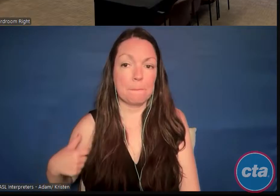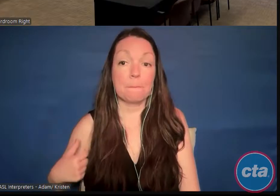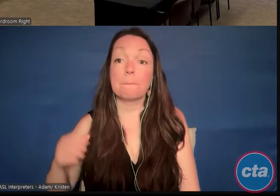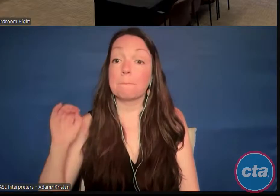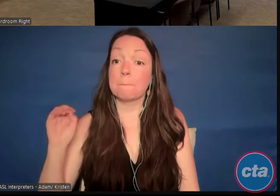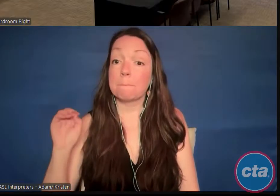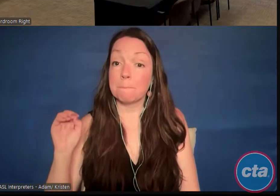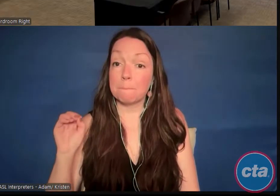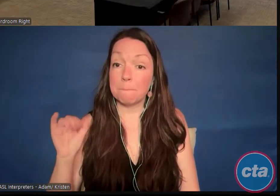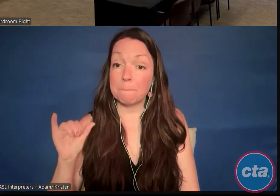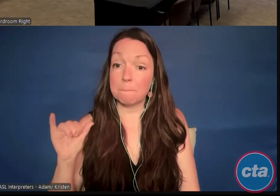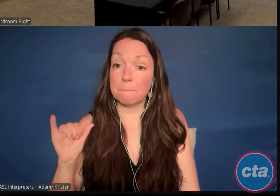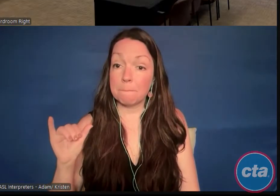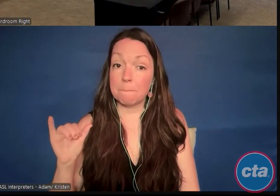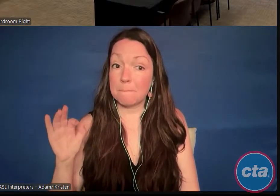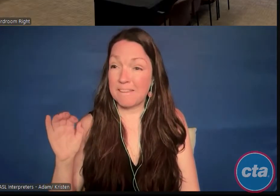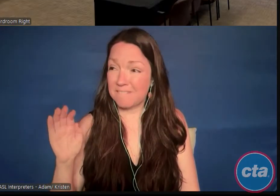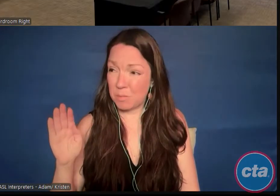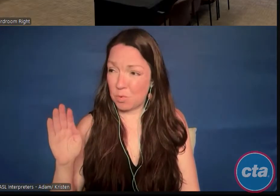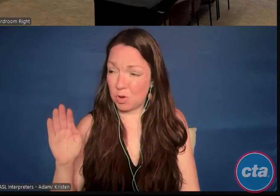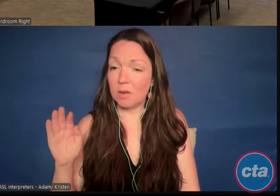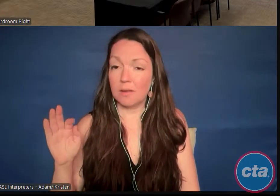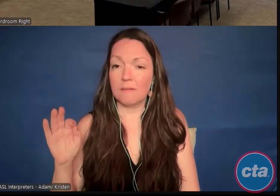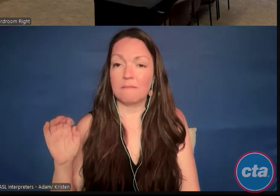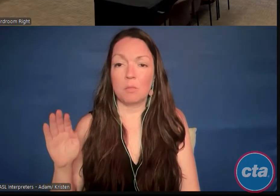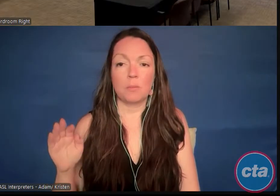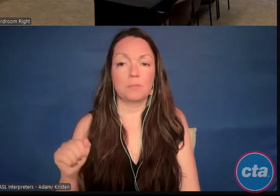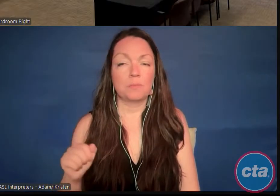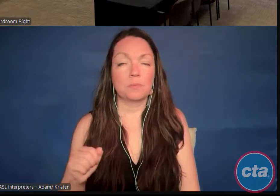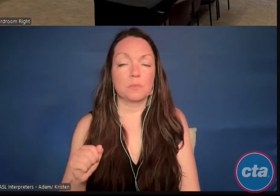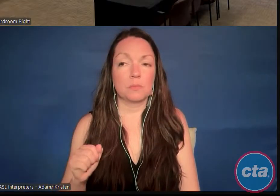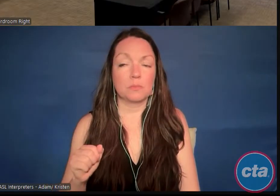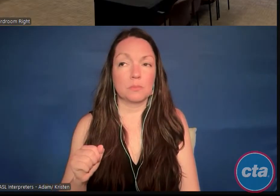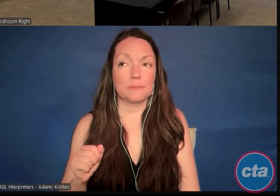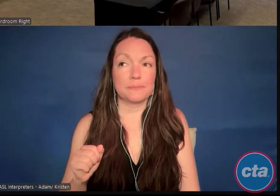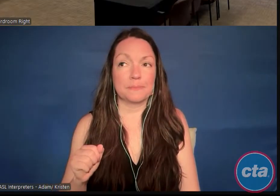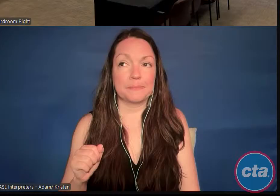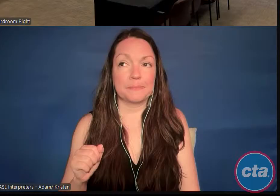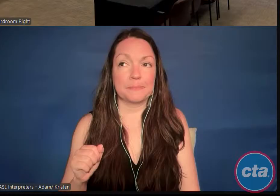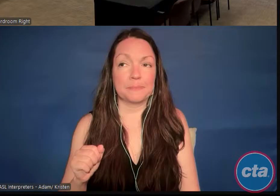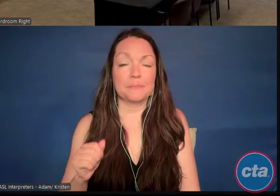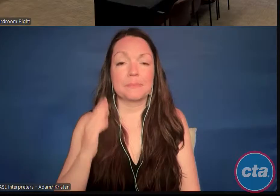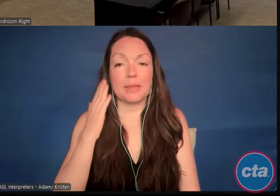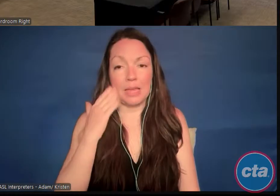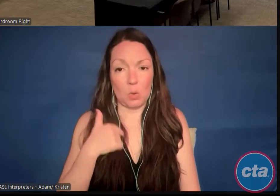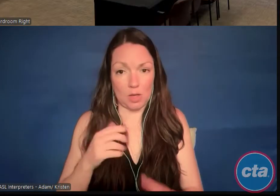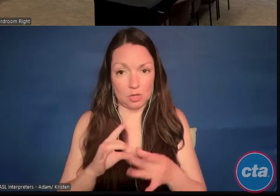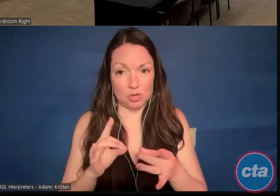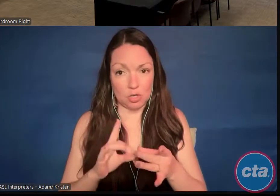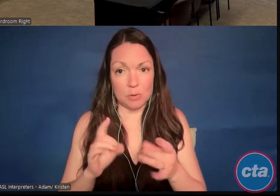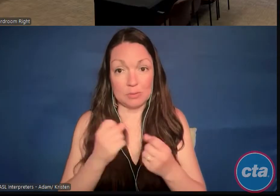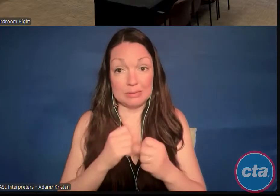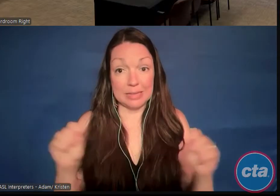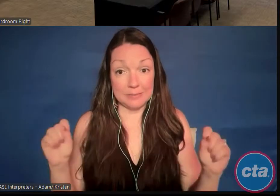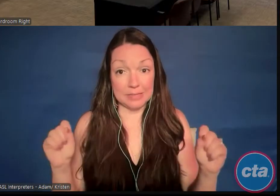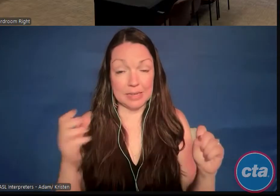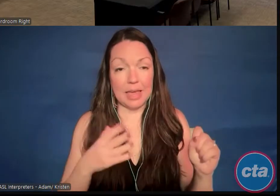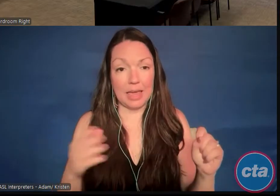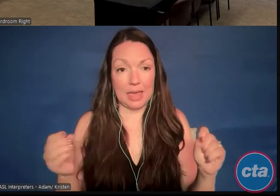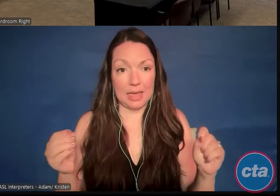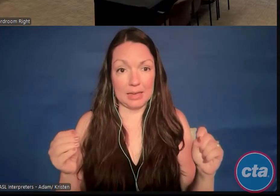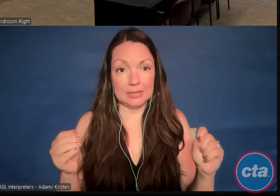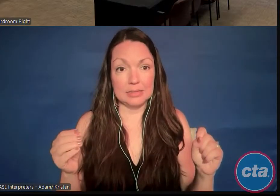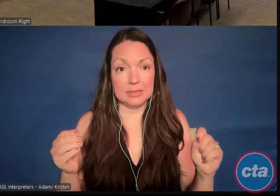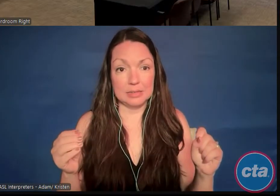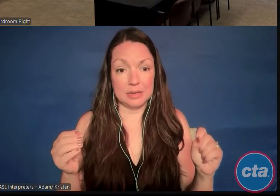we did talk, it was in February. We did talk about, I know, I did bring up safety and